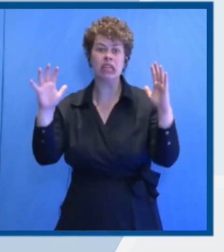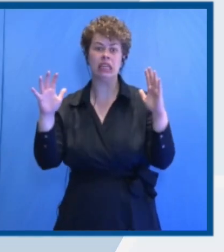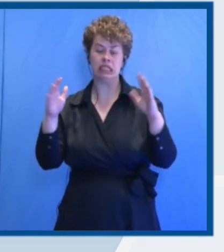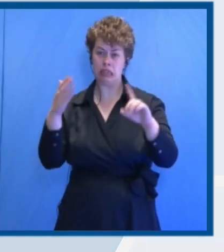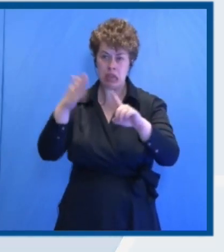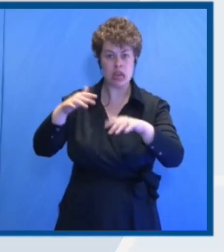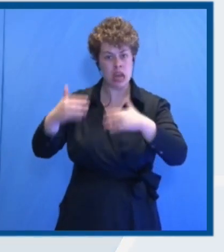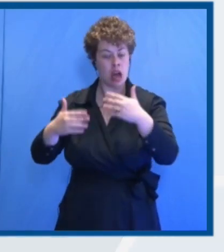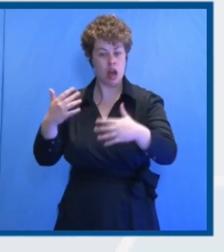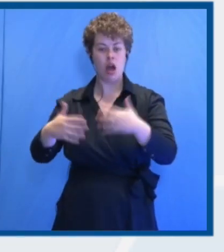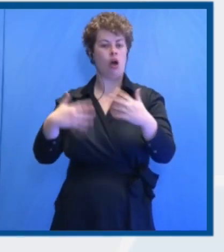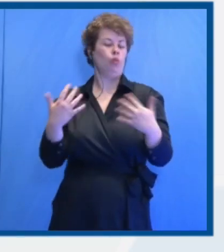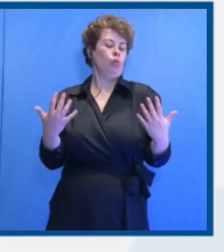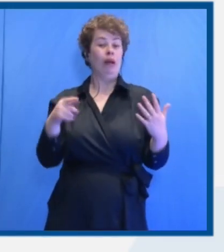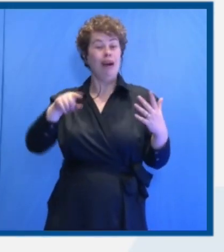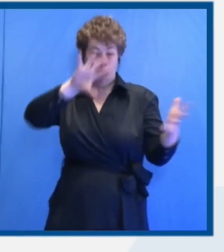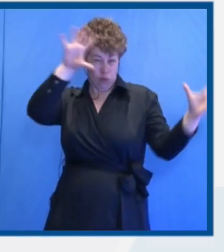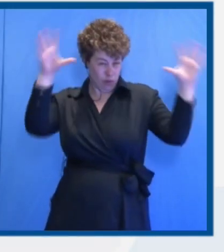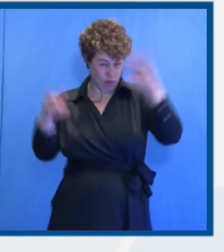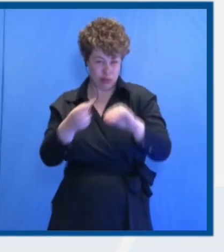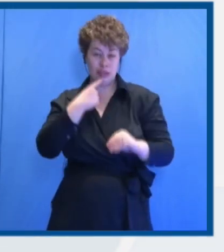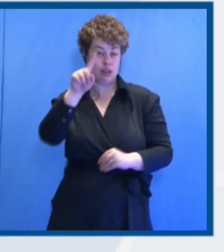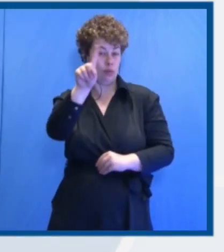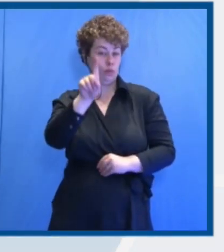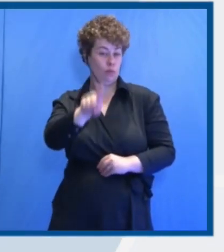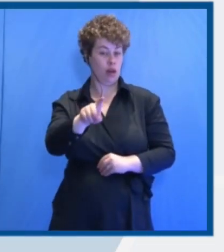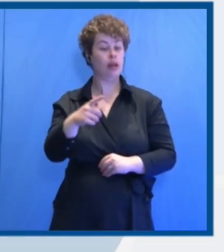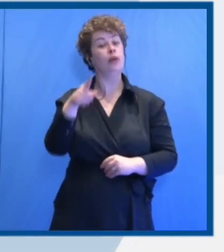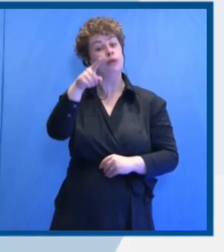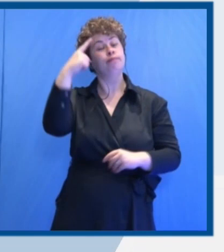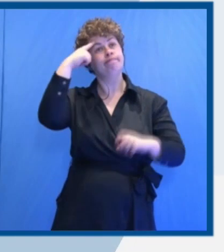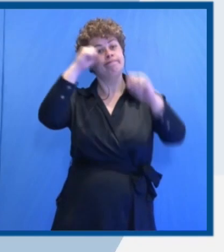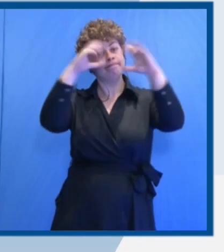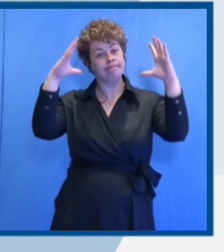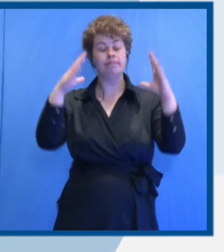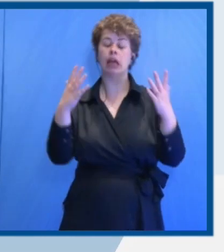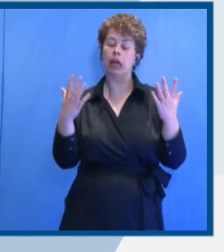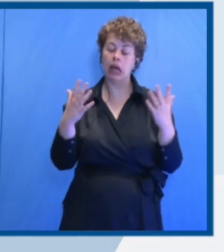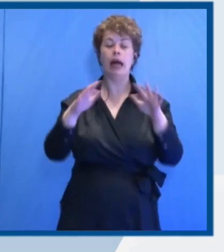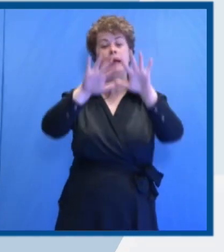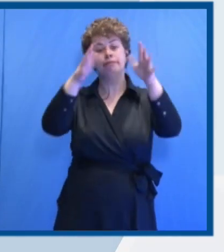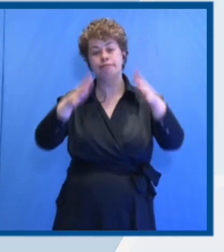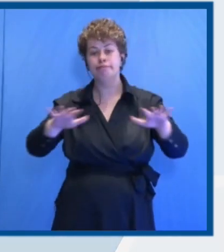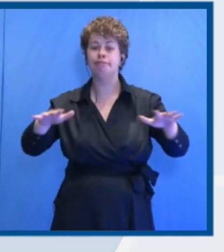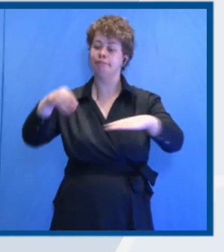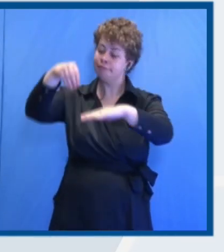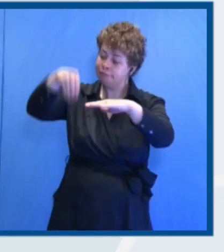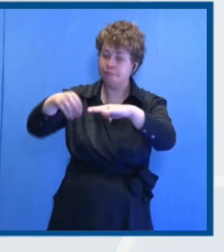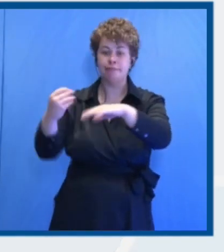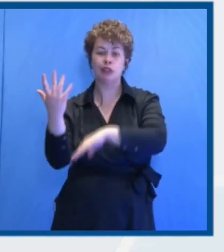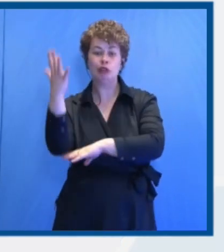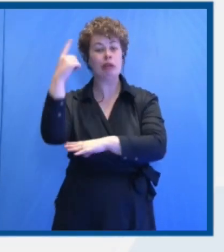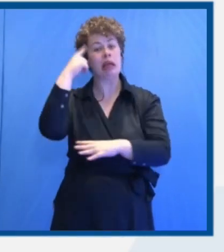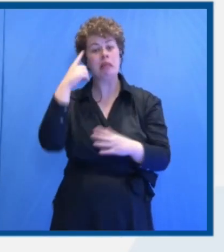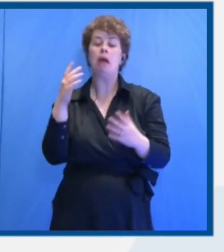is just to say generally that the impact of nature-based solutions in this region is so significant, and of